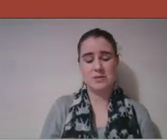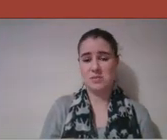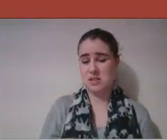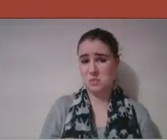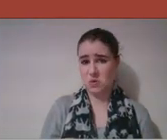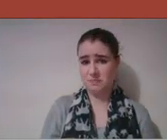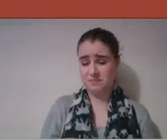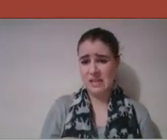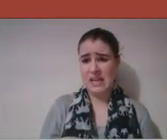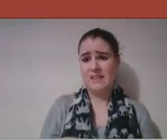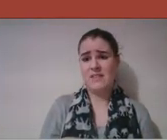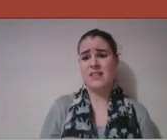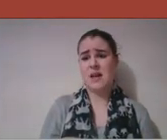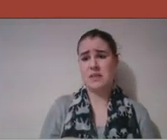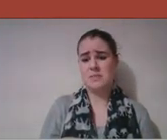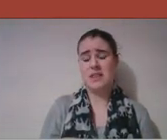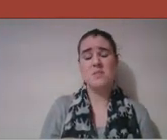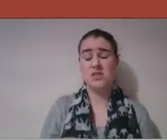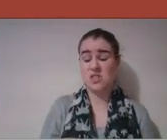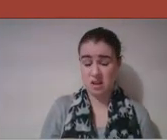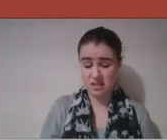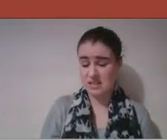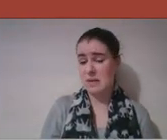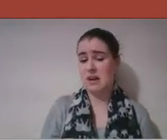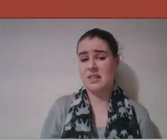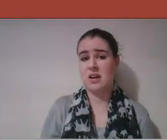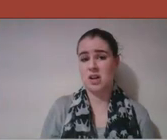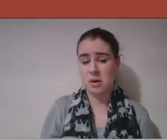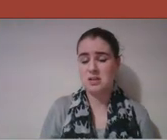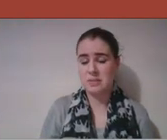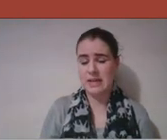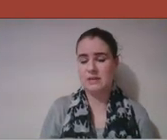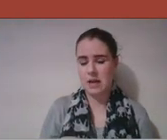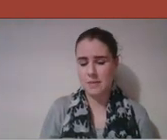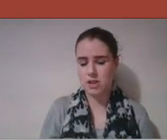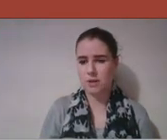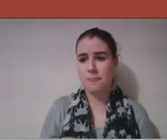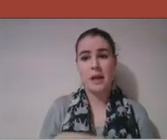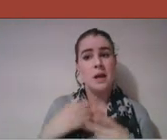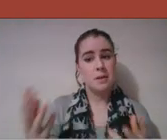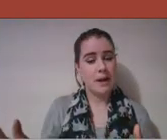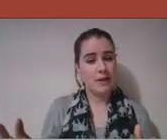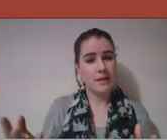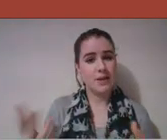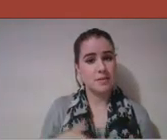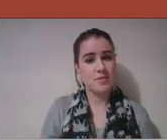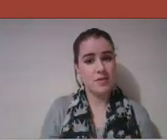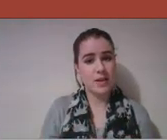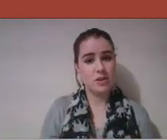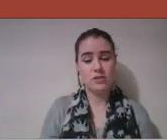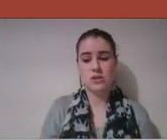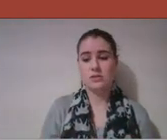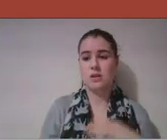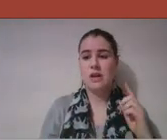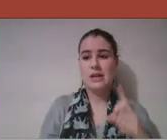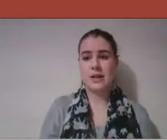how that keeps them nice and warm. If anything, that must have been the most disgusting smell I think I could possibly even imagine. But apparently, that's something that